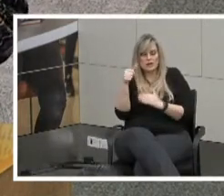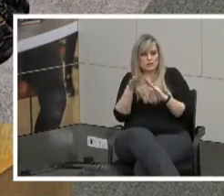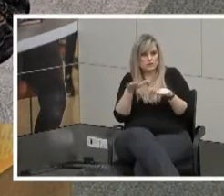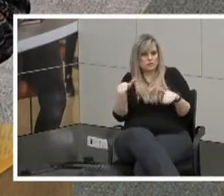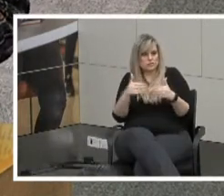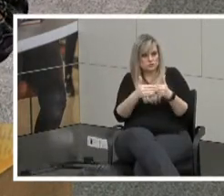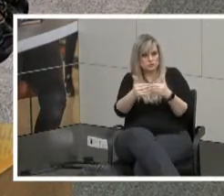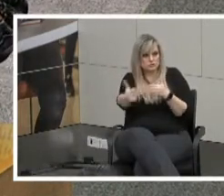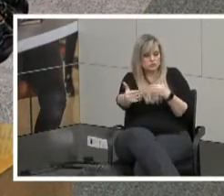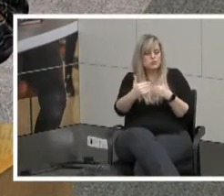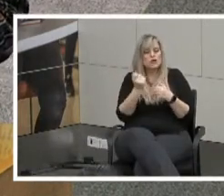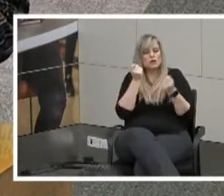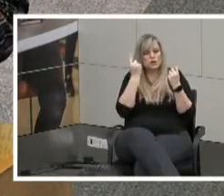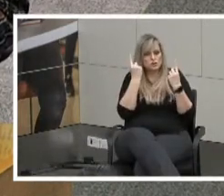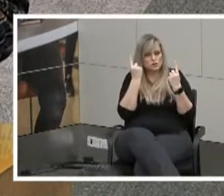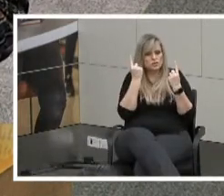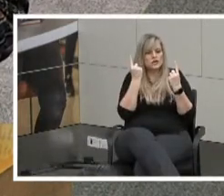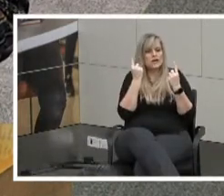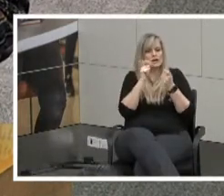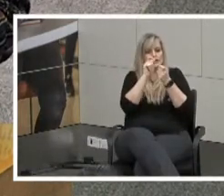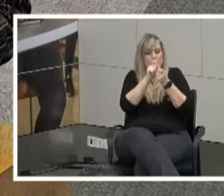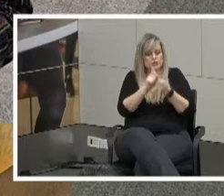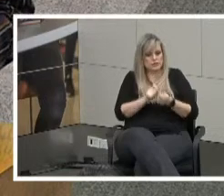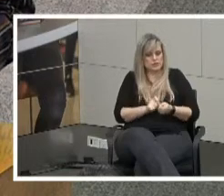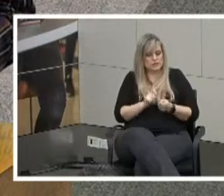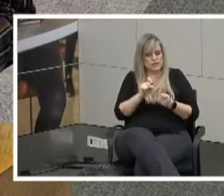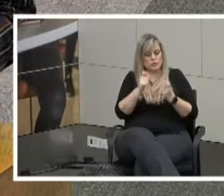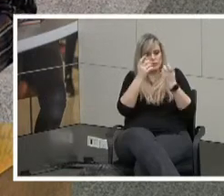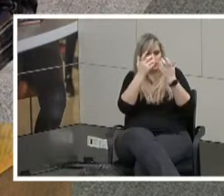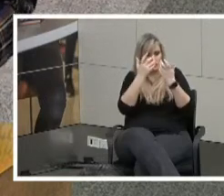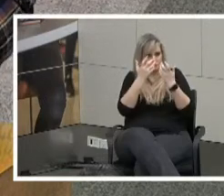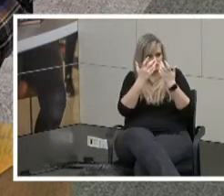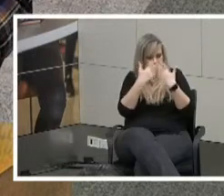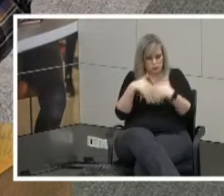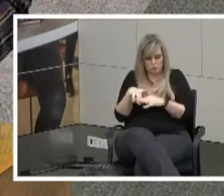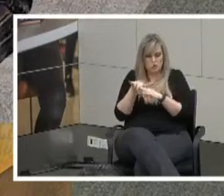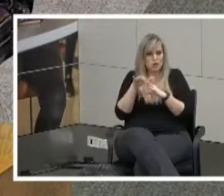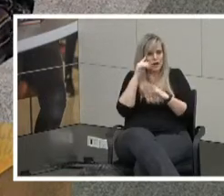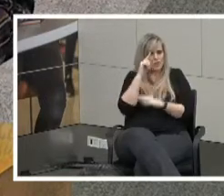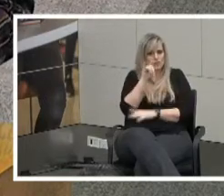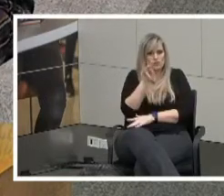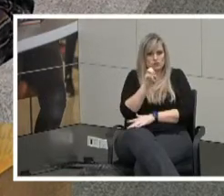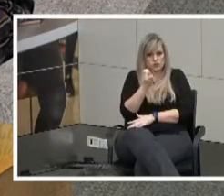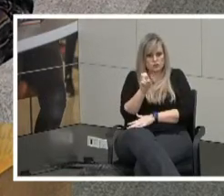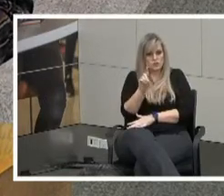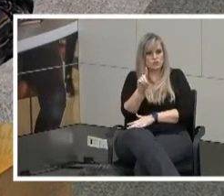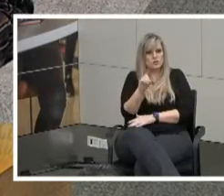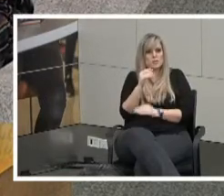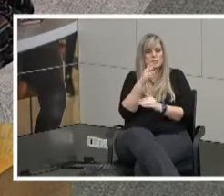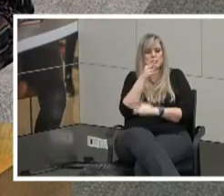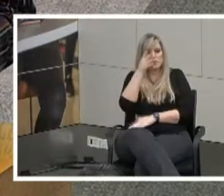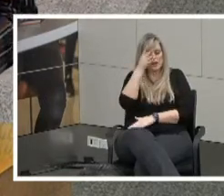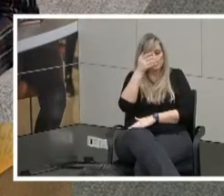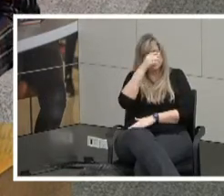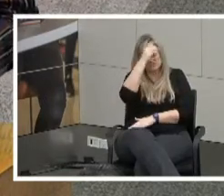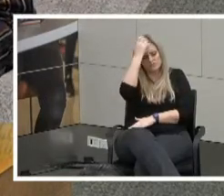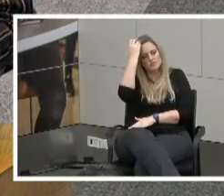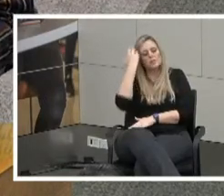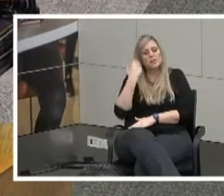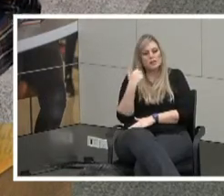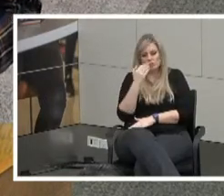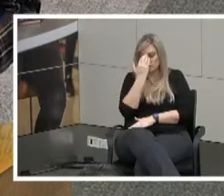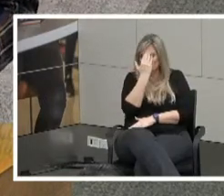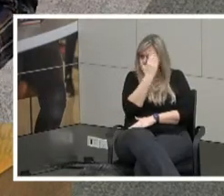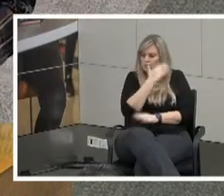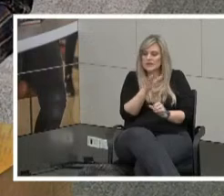future I understand there are details that still need to be figured out for zoned parents and uh polished especially